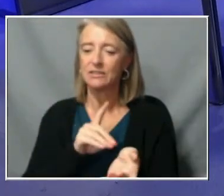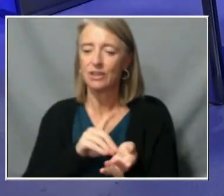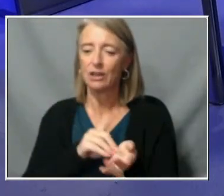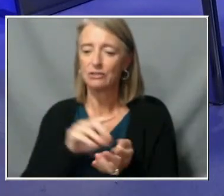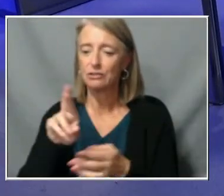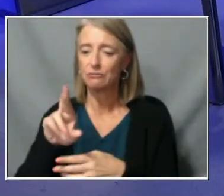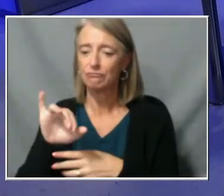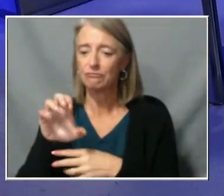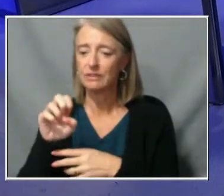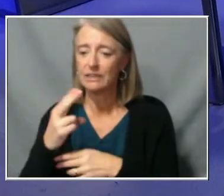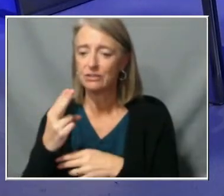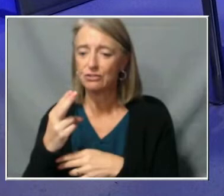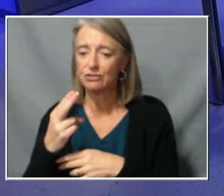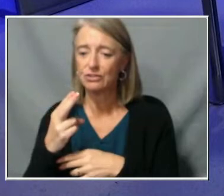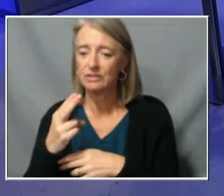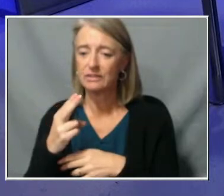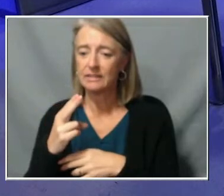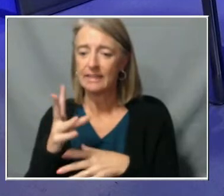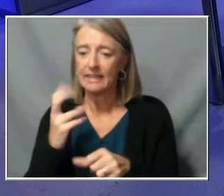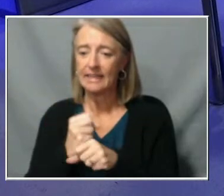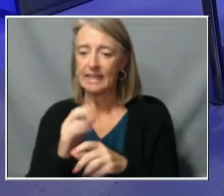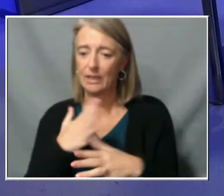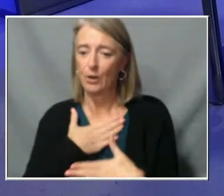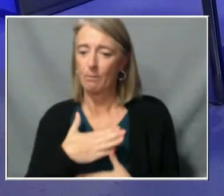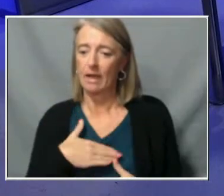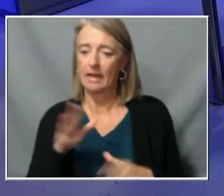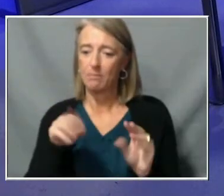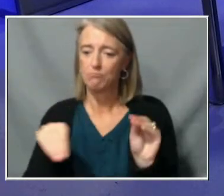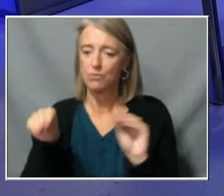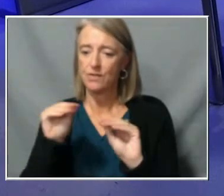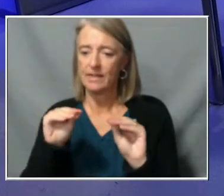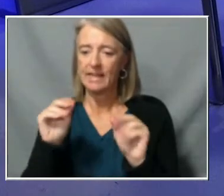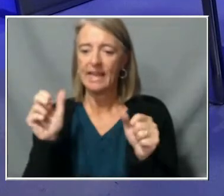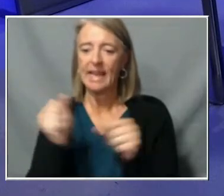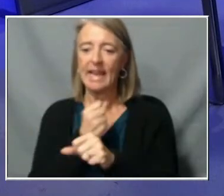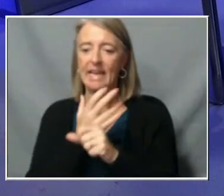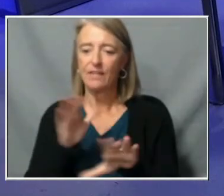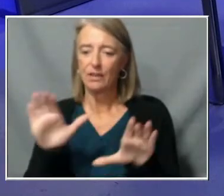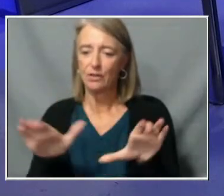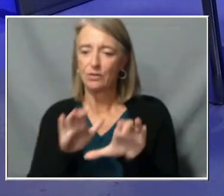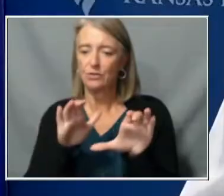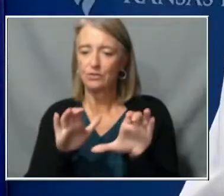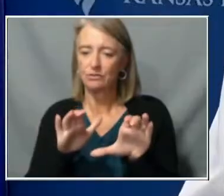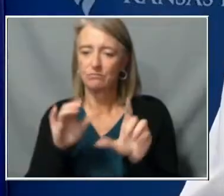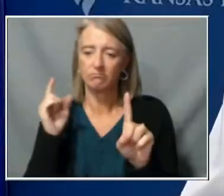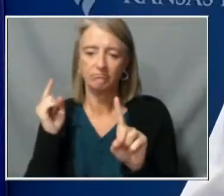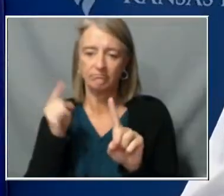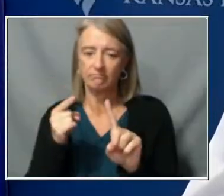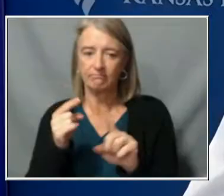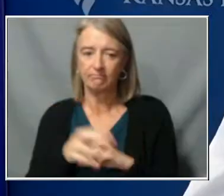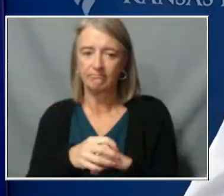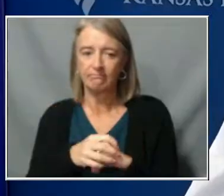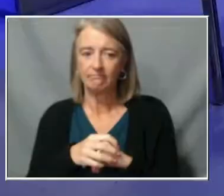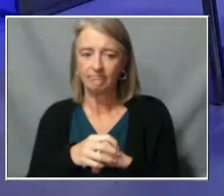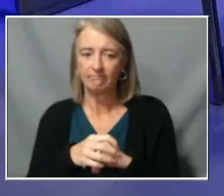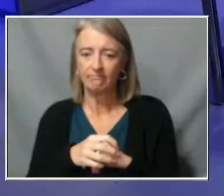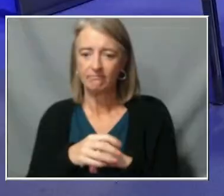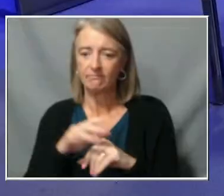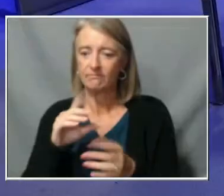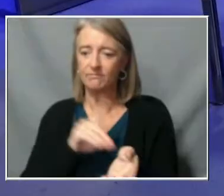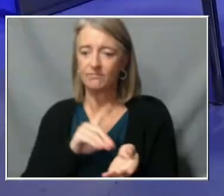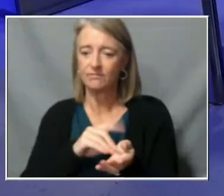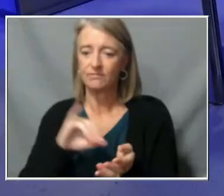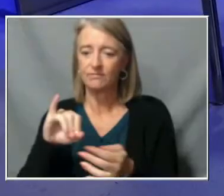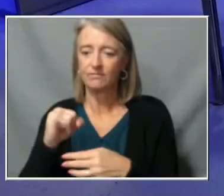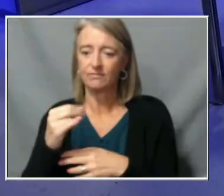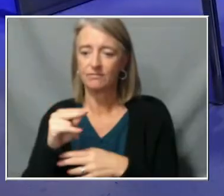something as simple as just getting your body going. Right. Make all the difference. Anything that you do is the thing that you do. Anything you do. Dr. Jones? Yeah, I